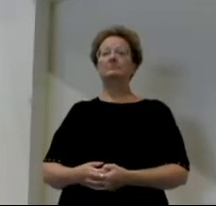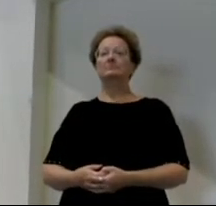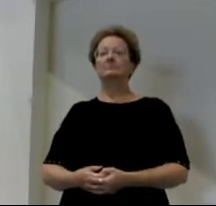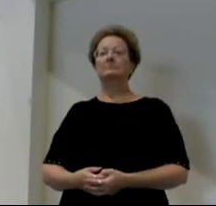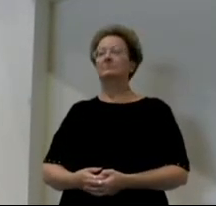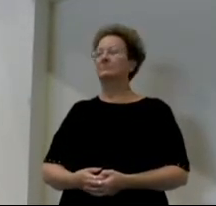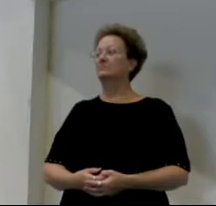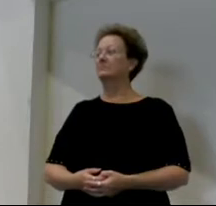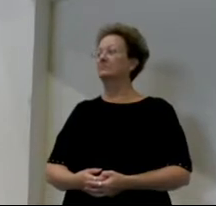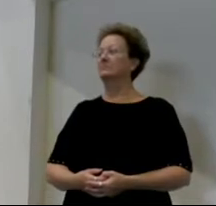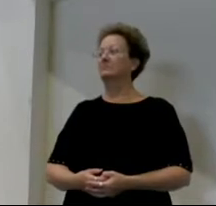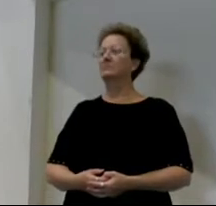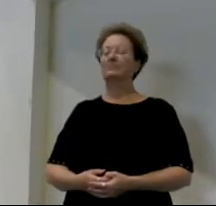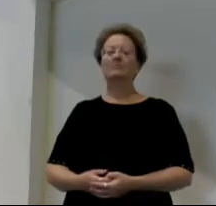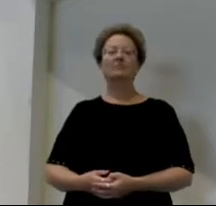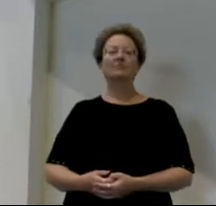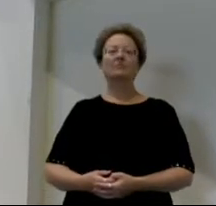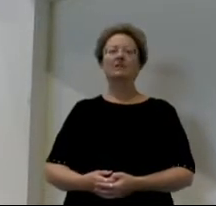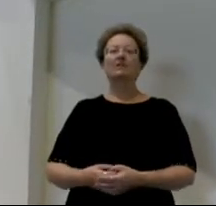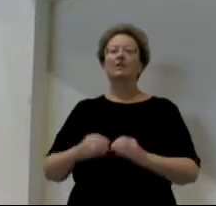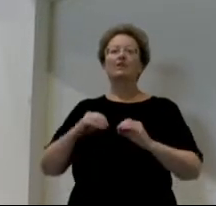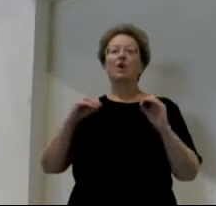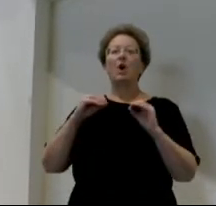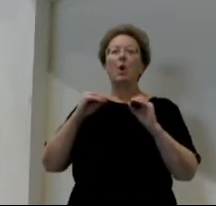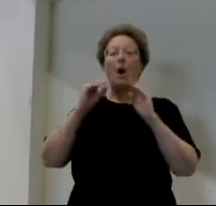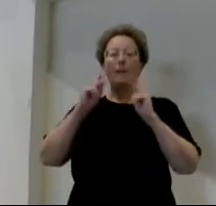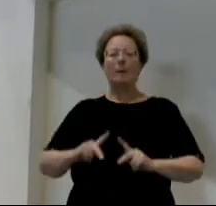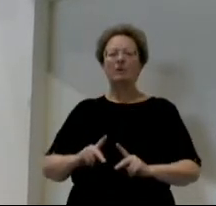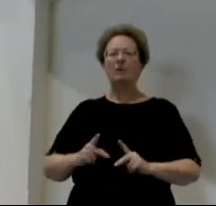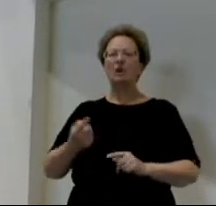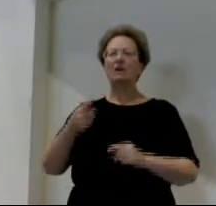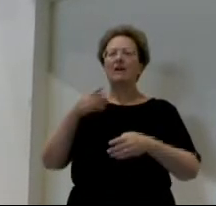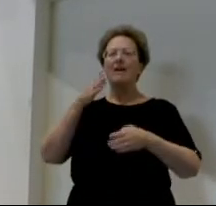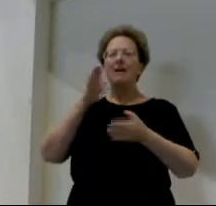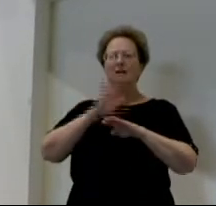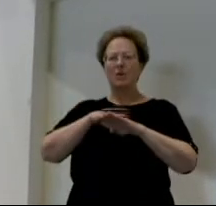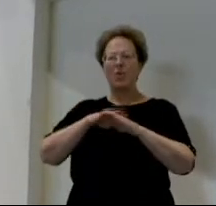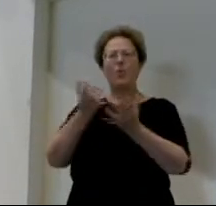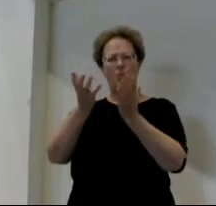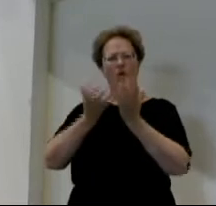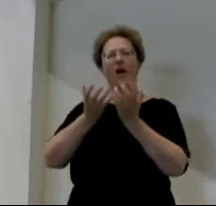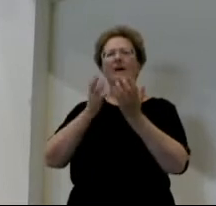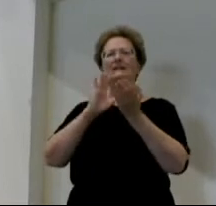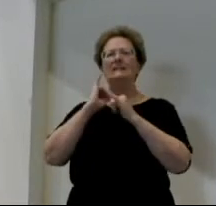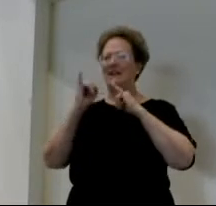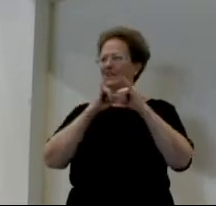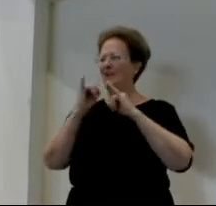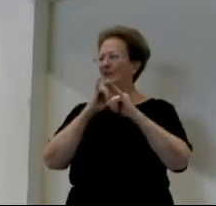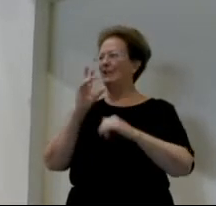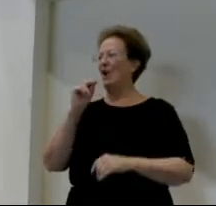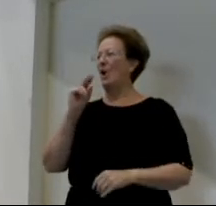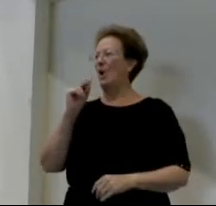to have a call from CNN or Fox News about having an interview about your death experience. I don't think that the Las